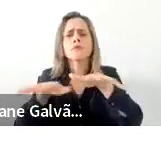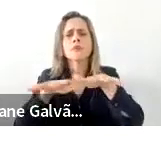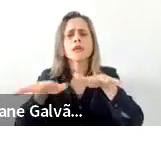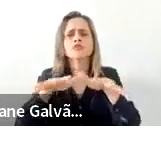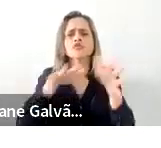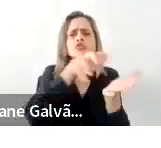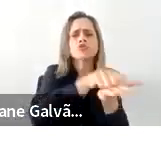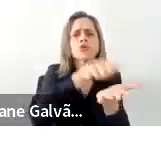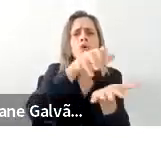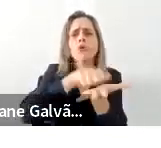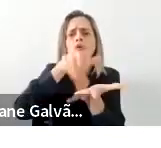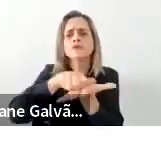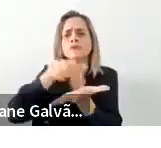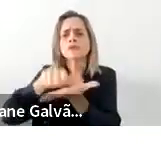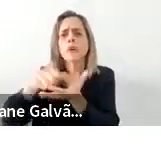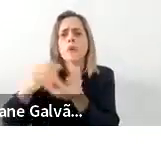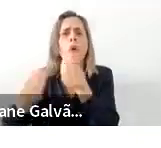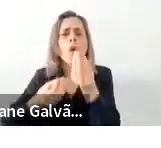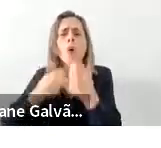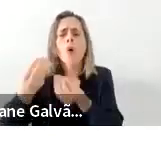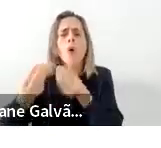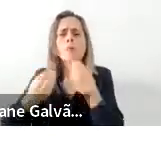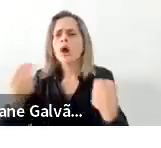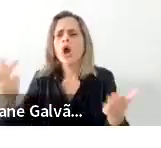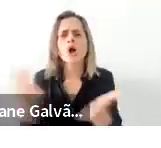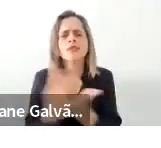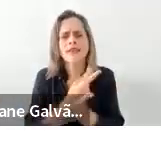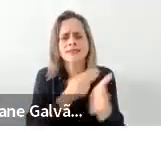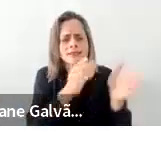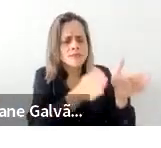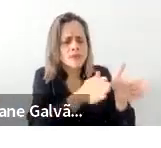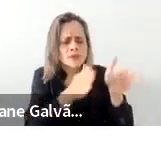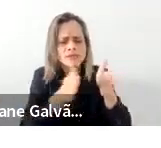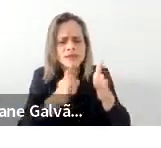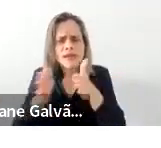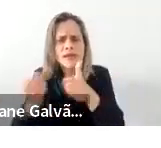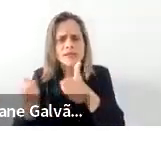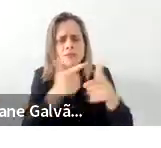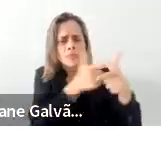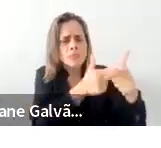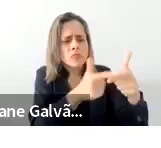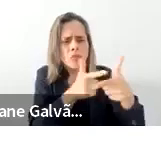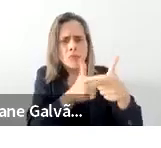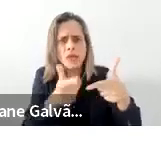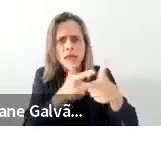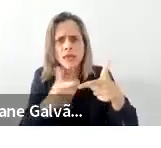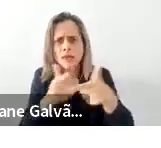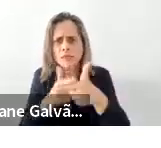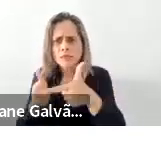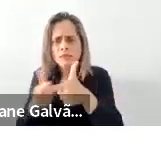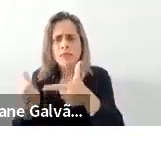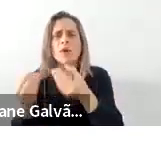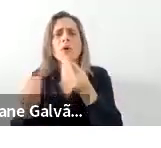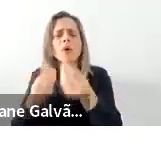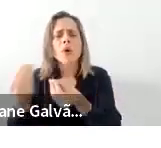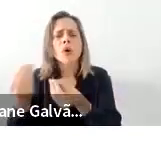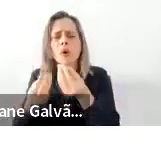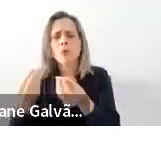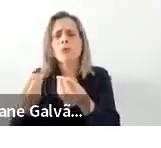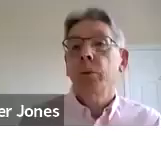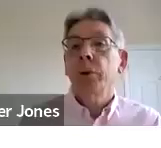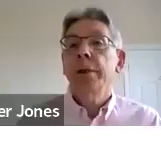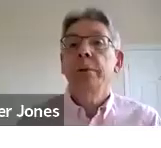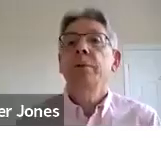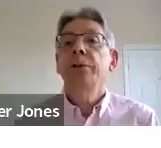How do these problems manifest themselves in Vygotsky's work, if they do? And in particular,